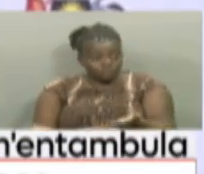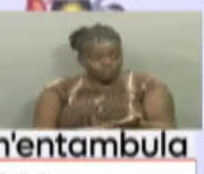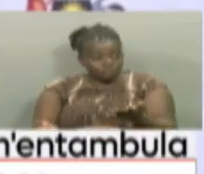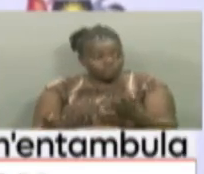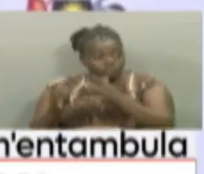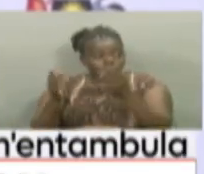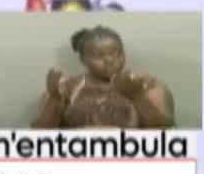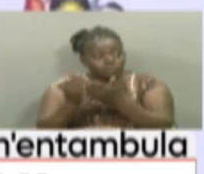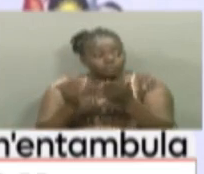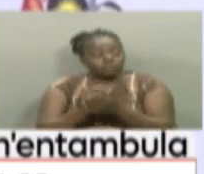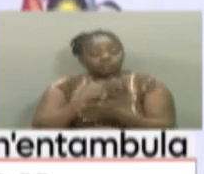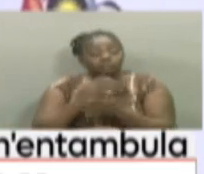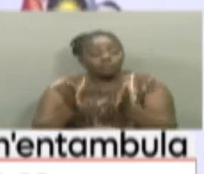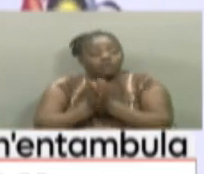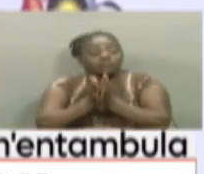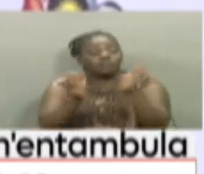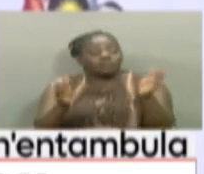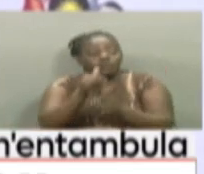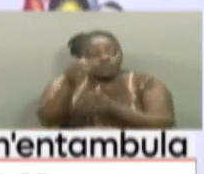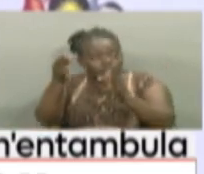mwagala transparency. Mulimu ebintu ebimu